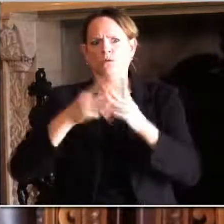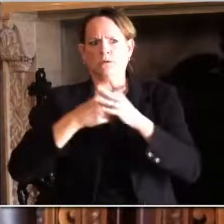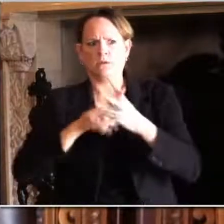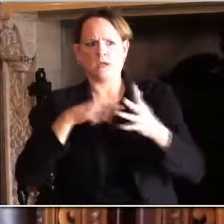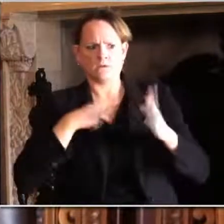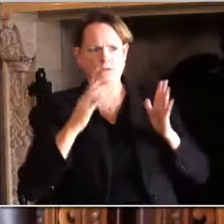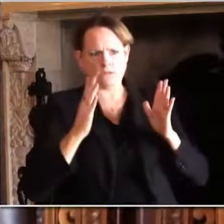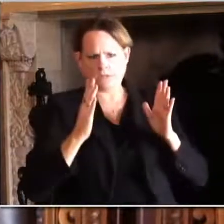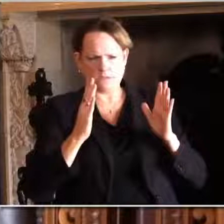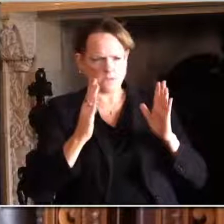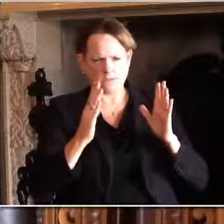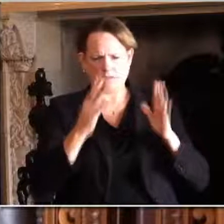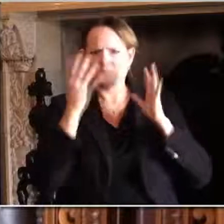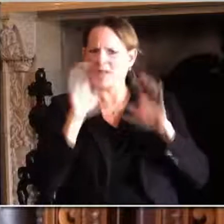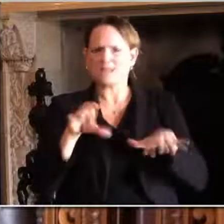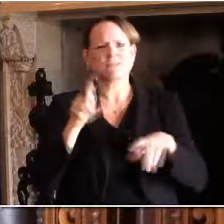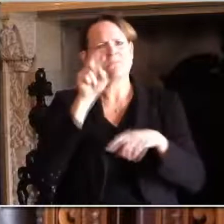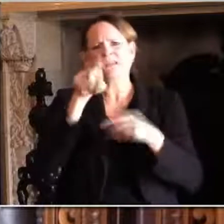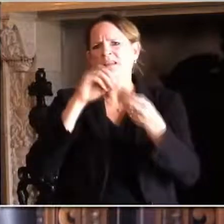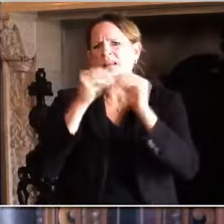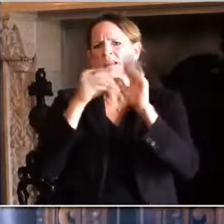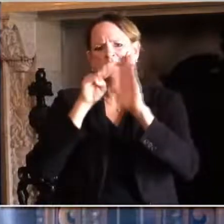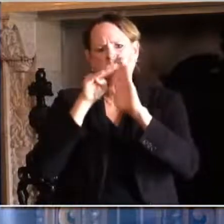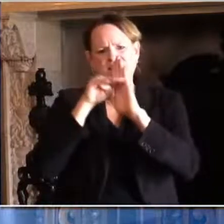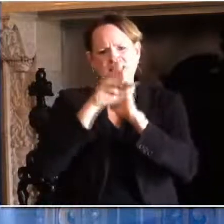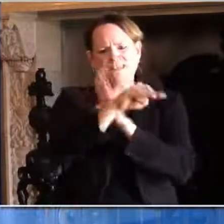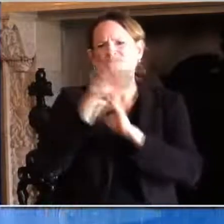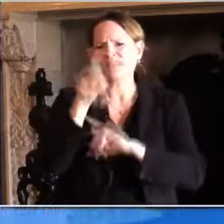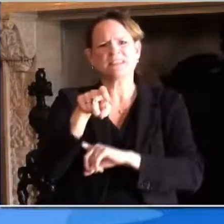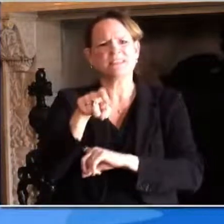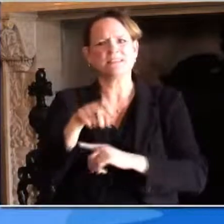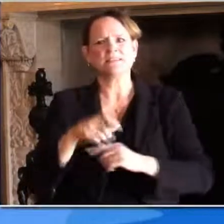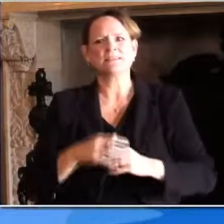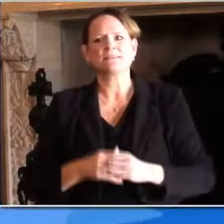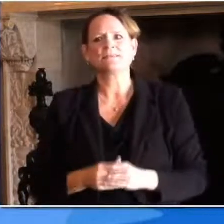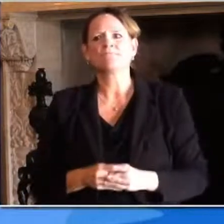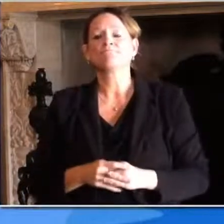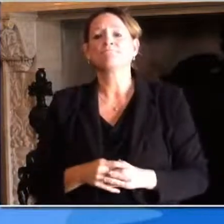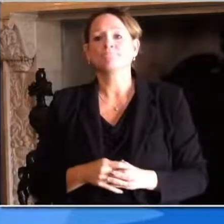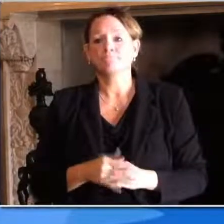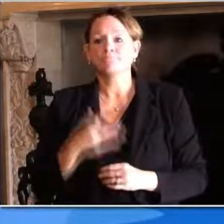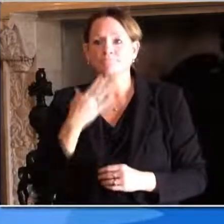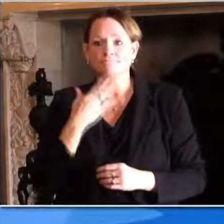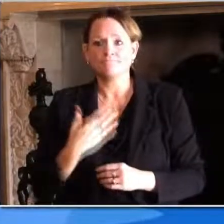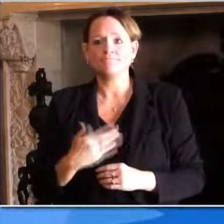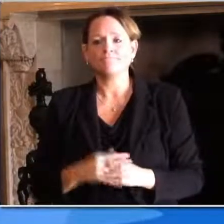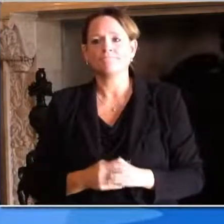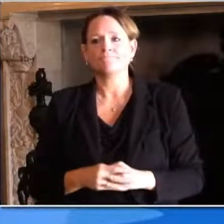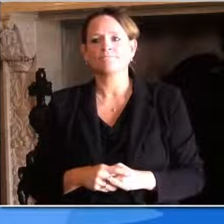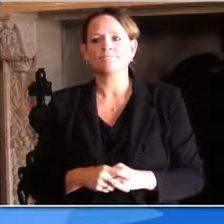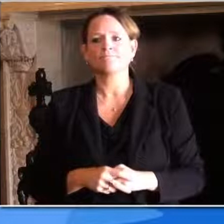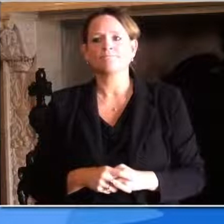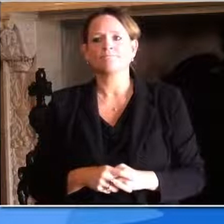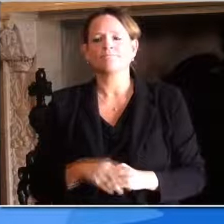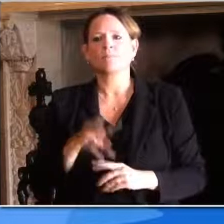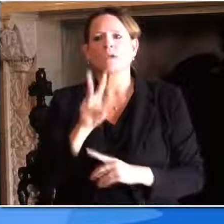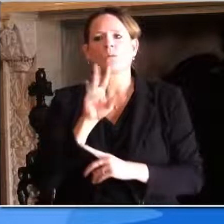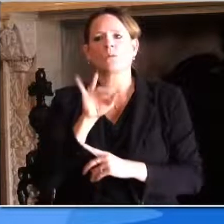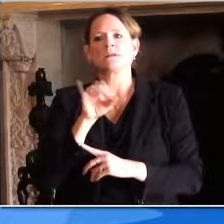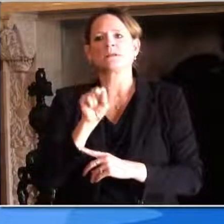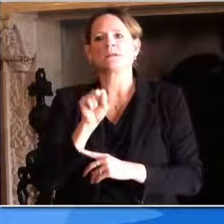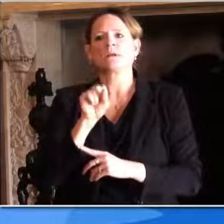in containing the spread of the virus. Thank you, Victor. Now to Nick Bohr from WISN in Milwaukee.